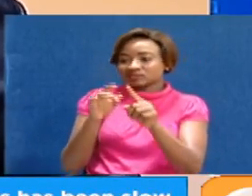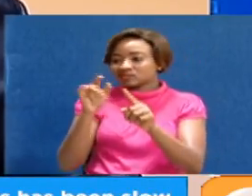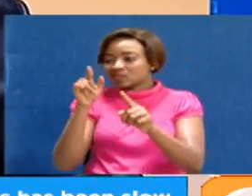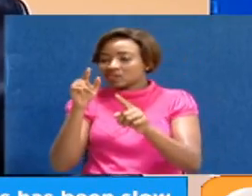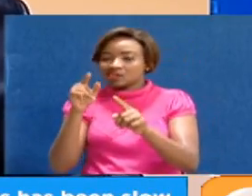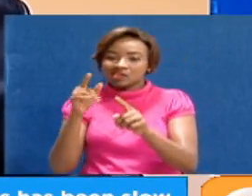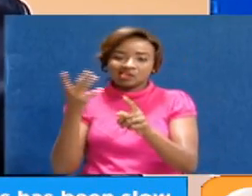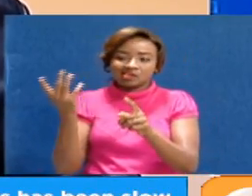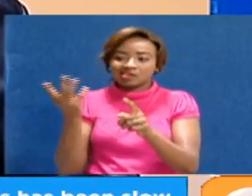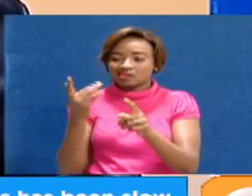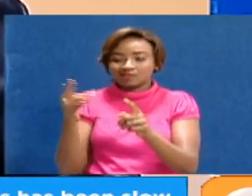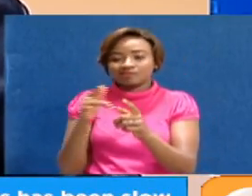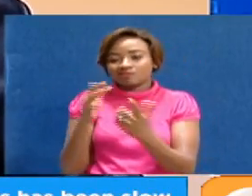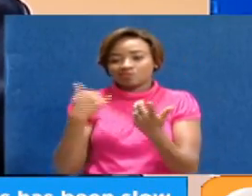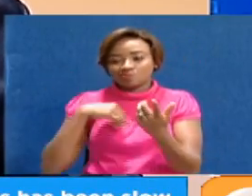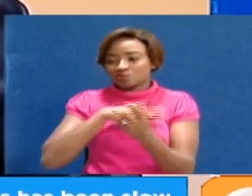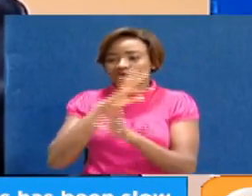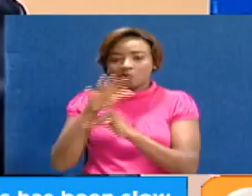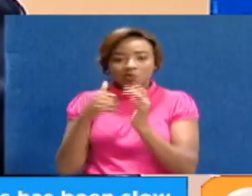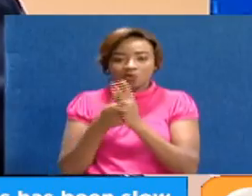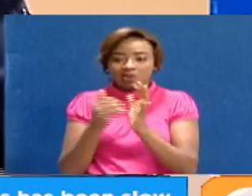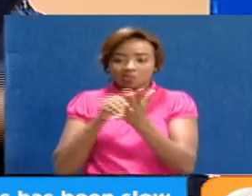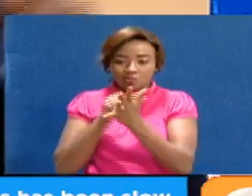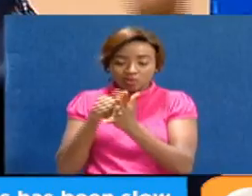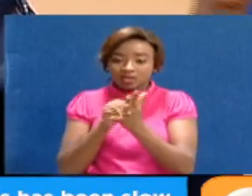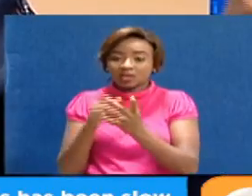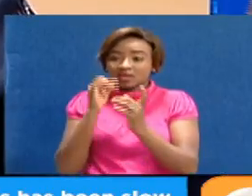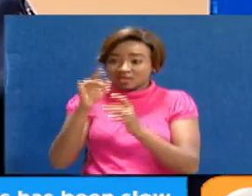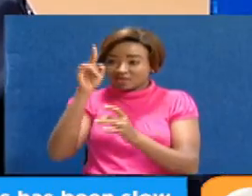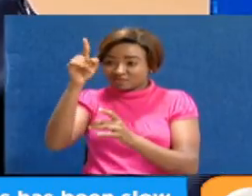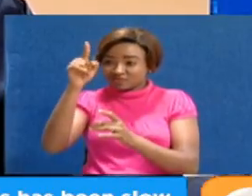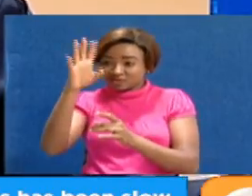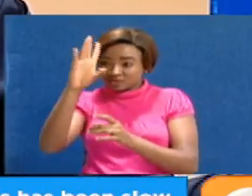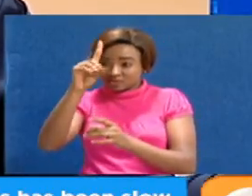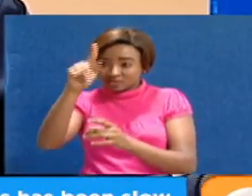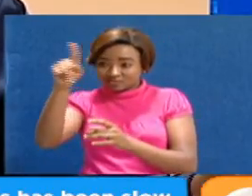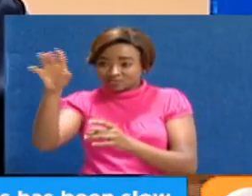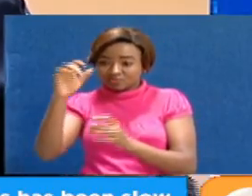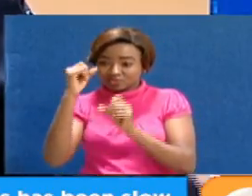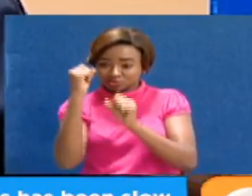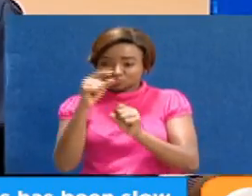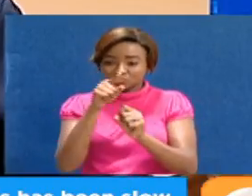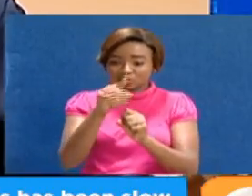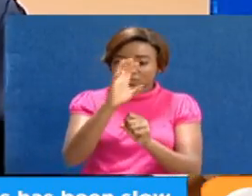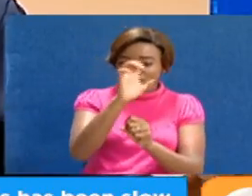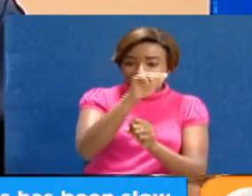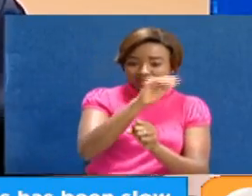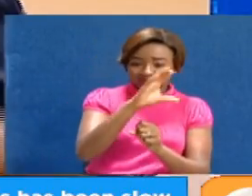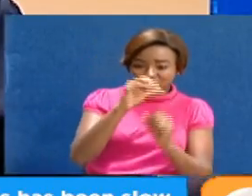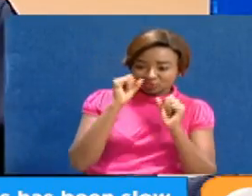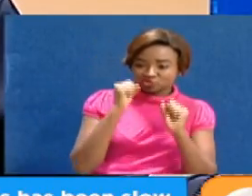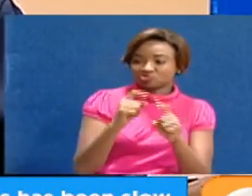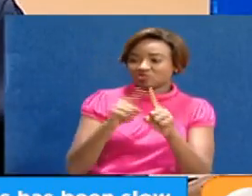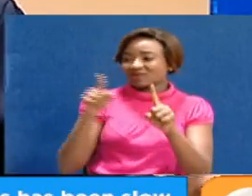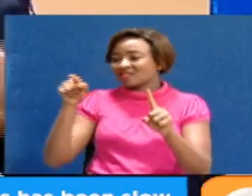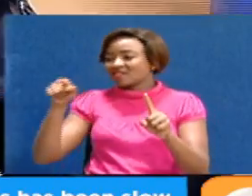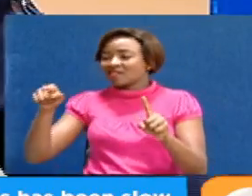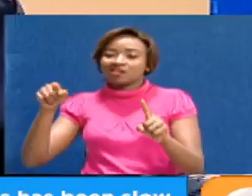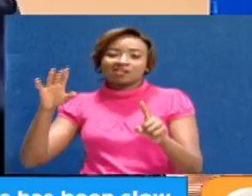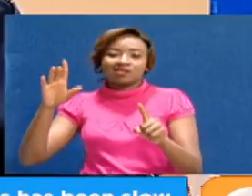have a strong investigative agency, a strong ODPP, and a weak judiciary, the chain